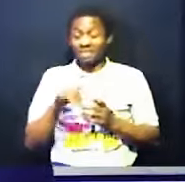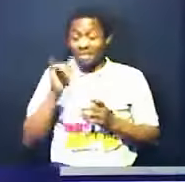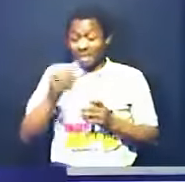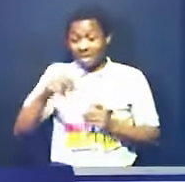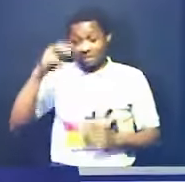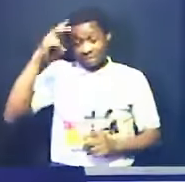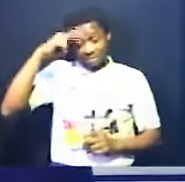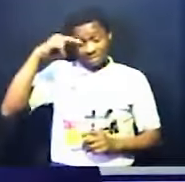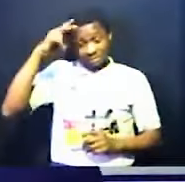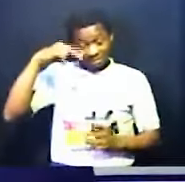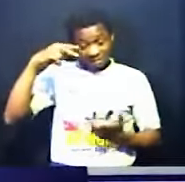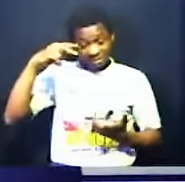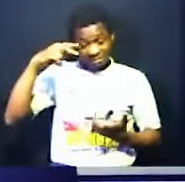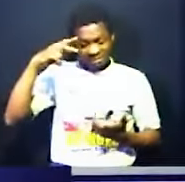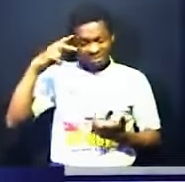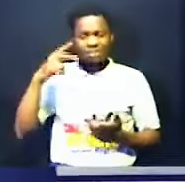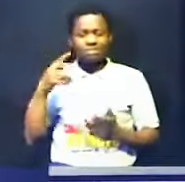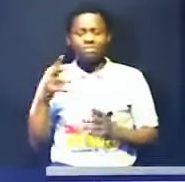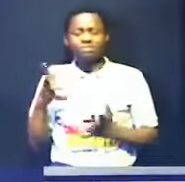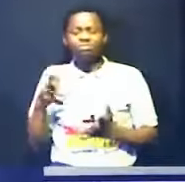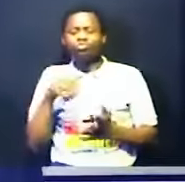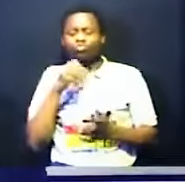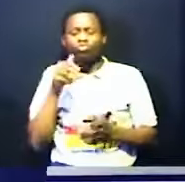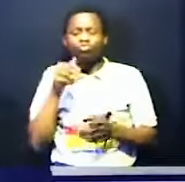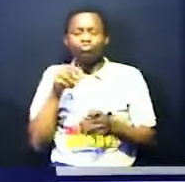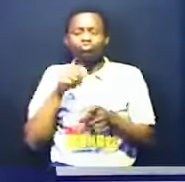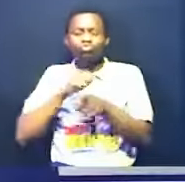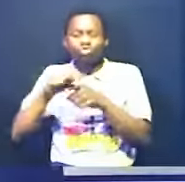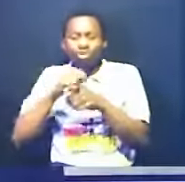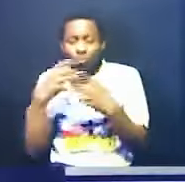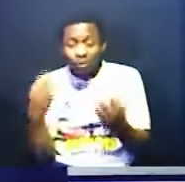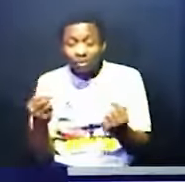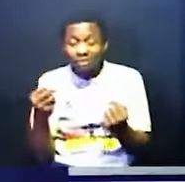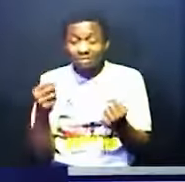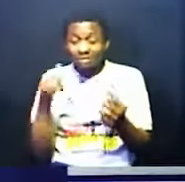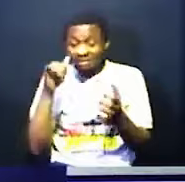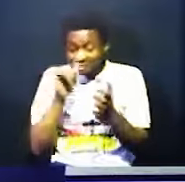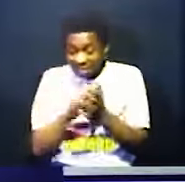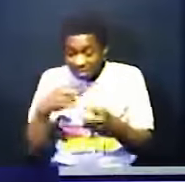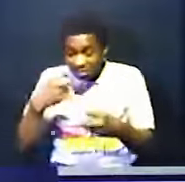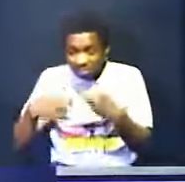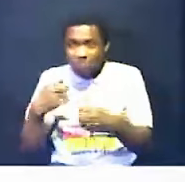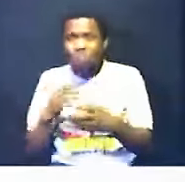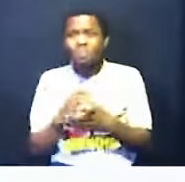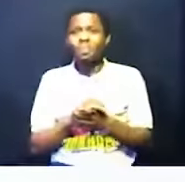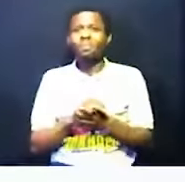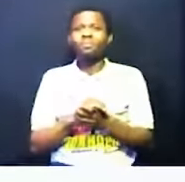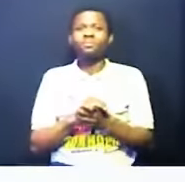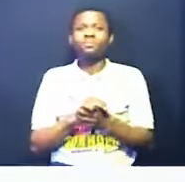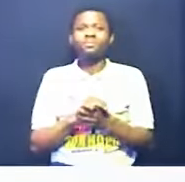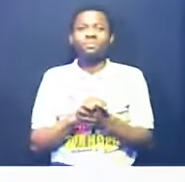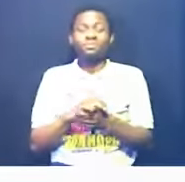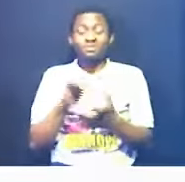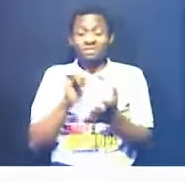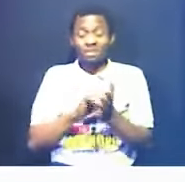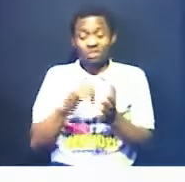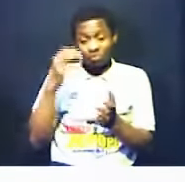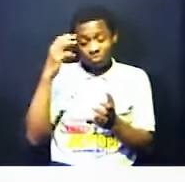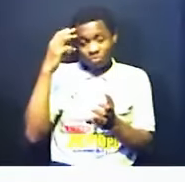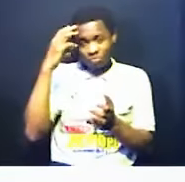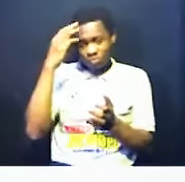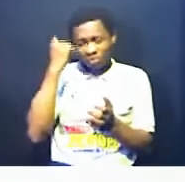negligence and indulgence, the space the king gave Absalom, that Absalom exploited